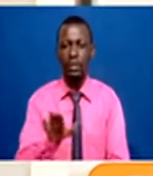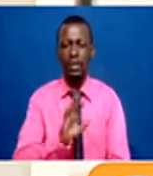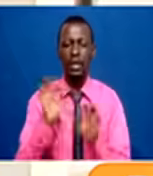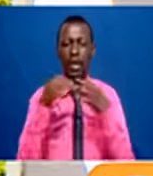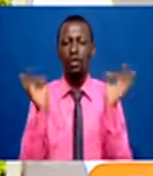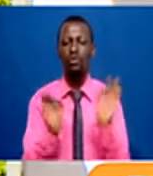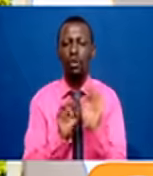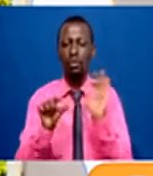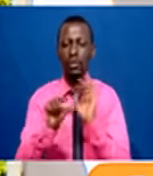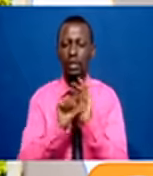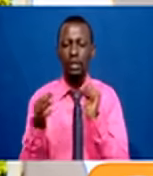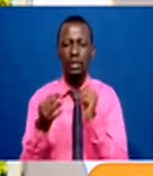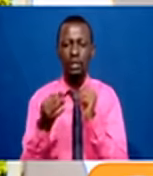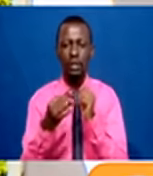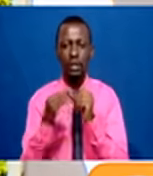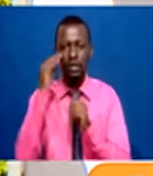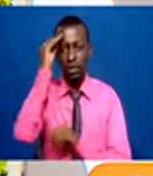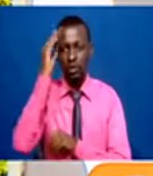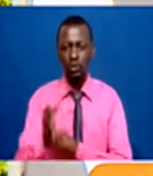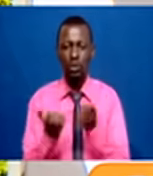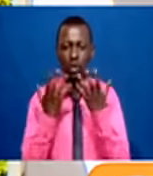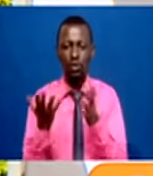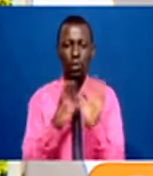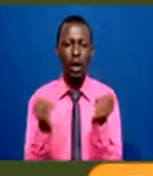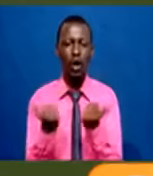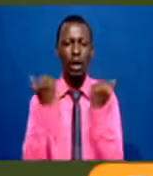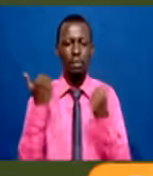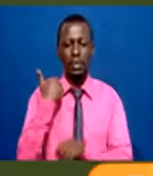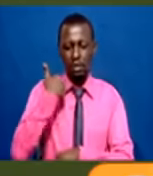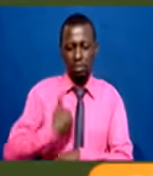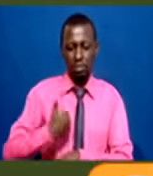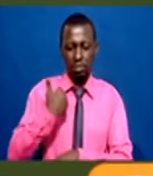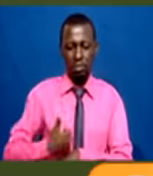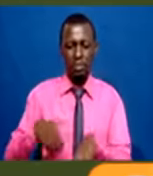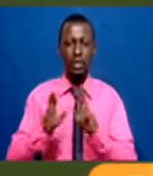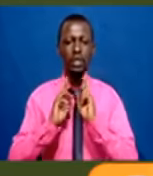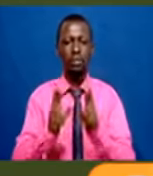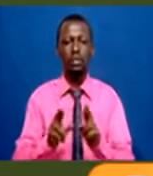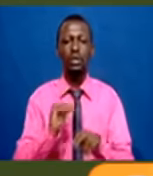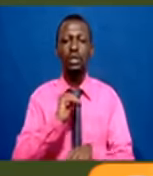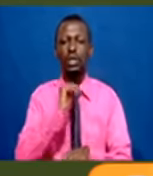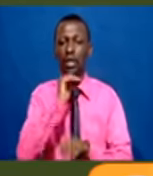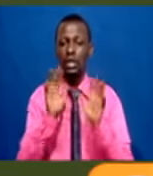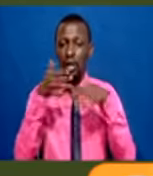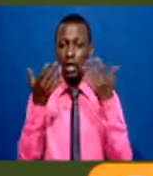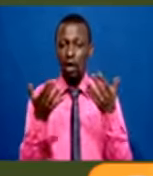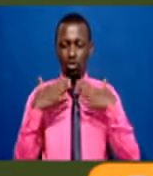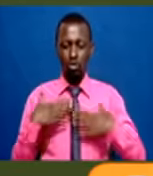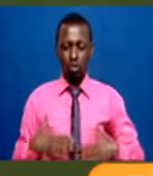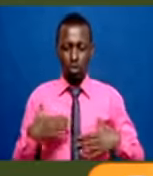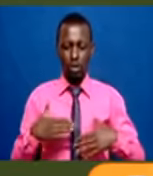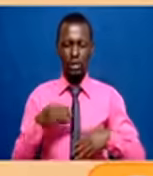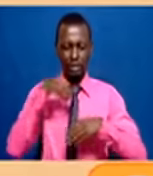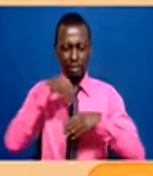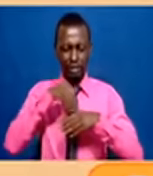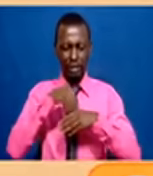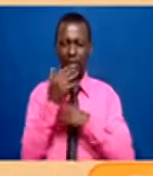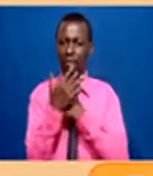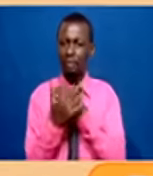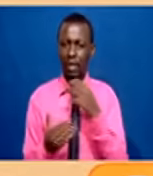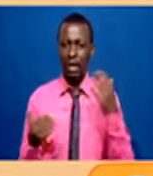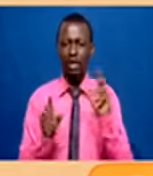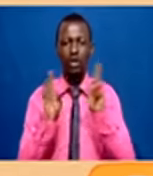briefed on the outcome of the autopsy. According to the report, Wesley Njiru died due to internal bleeding and fractured bones, a report that